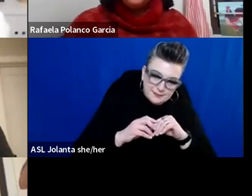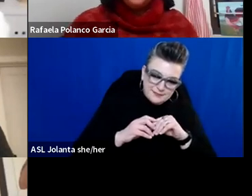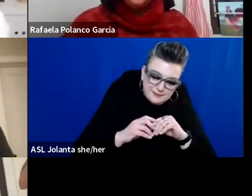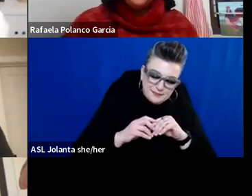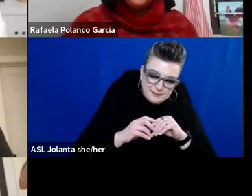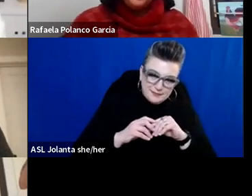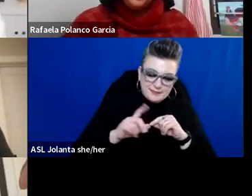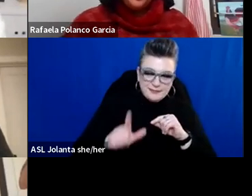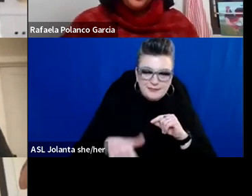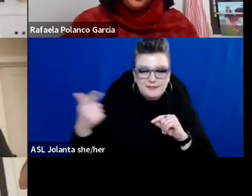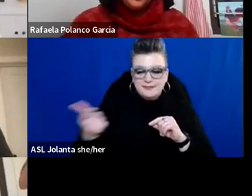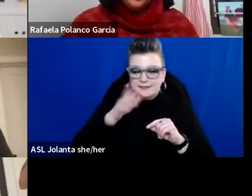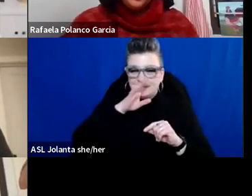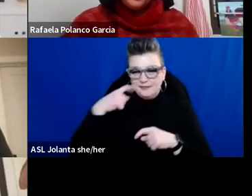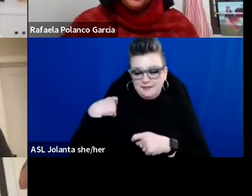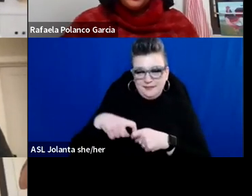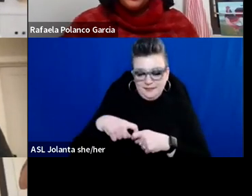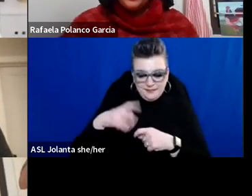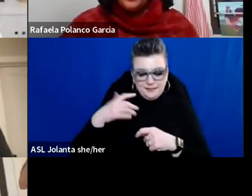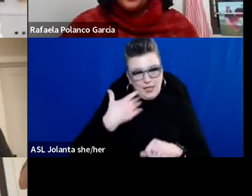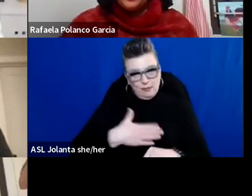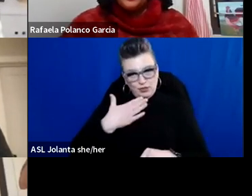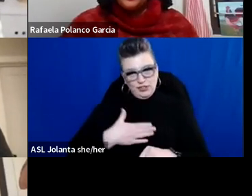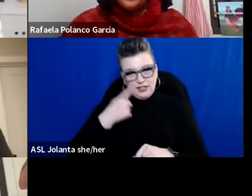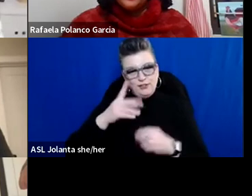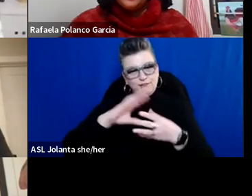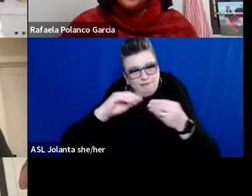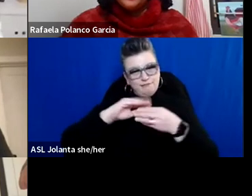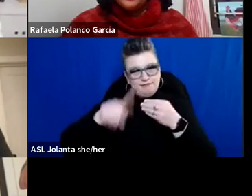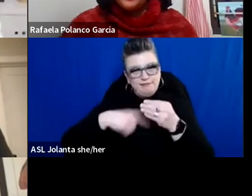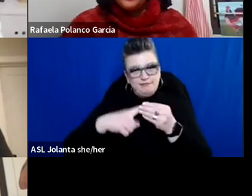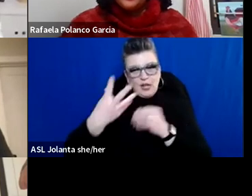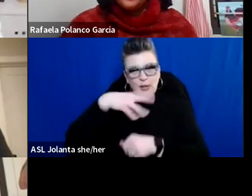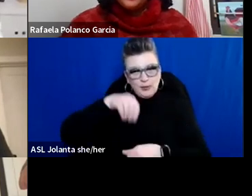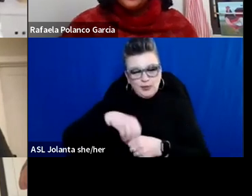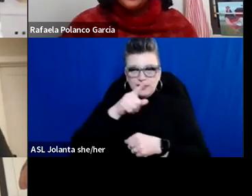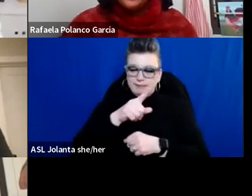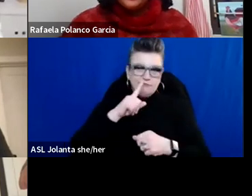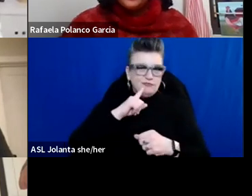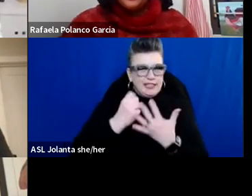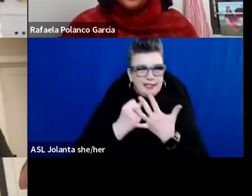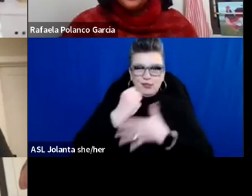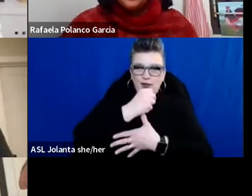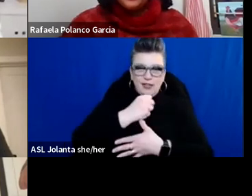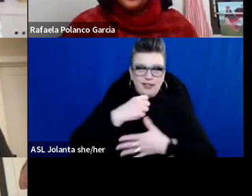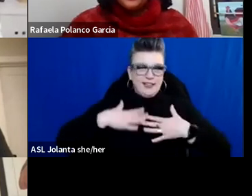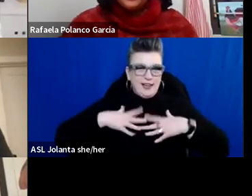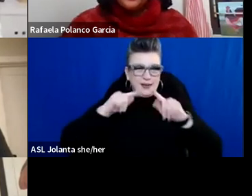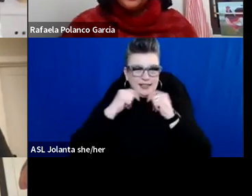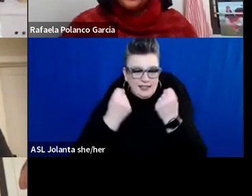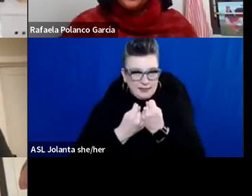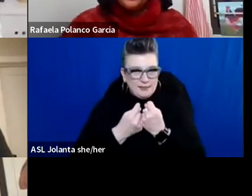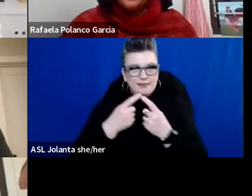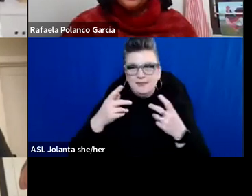i do appreciate the fact that you talk about inclusion that is a top priority here in our team i do welcome you we are going to fart